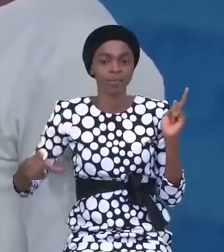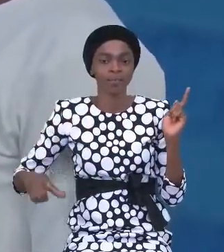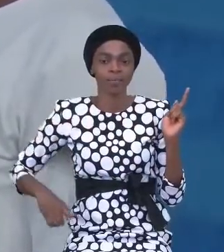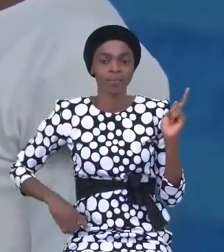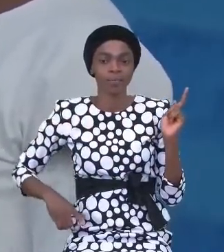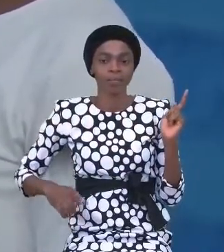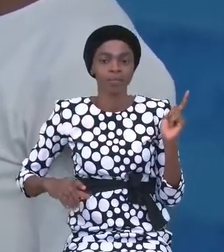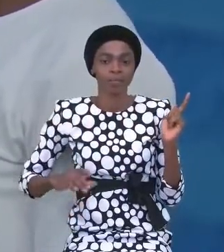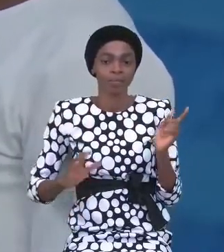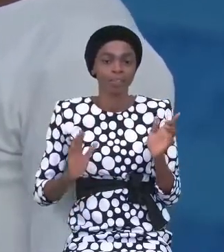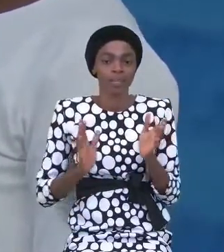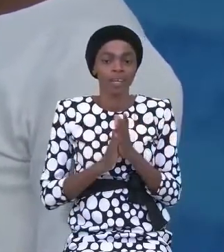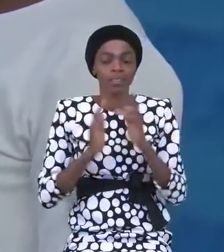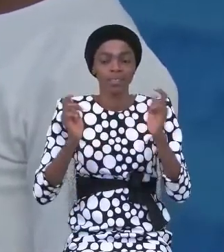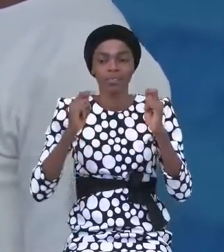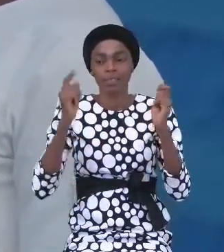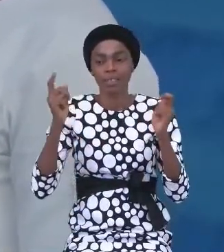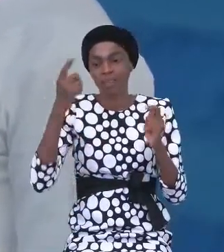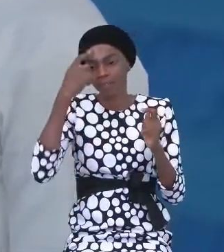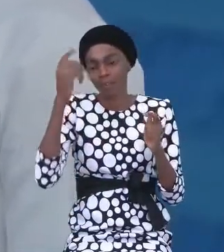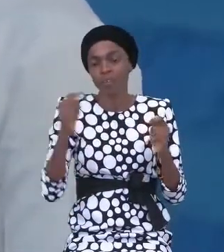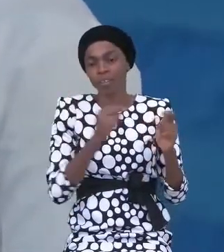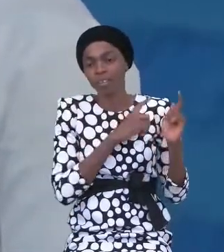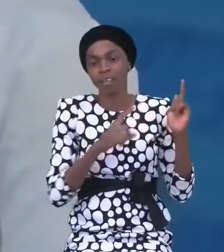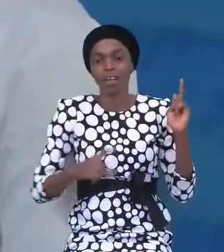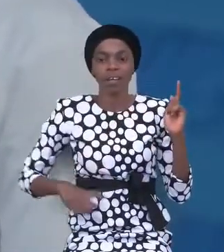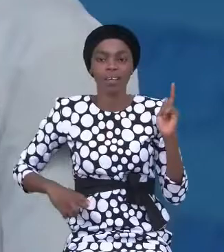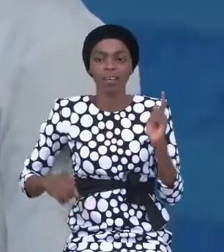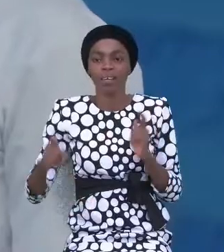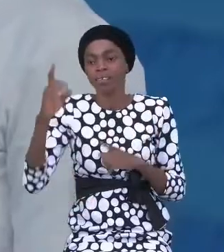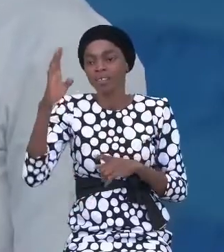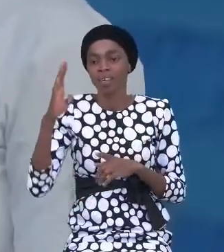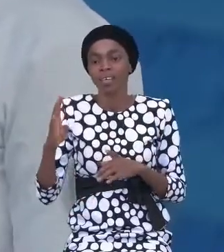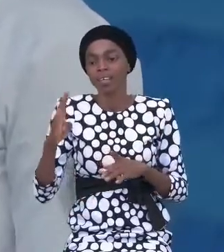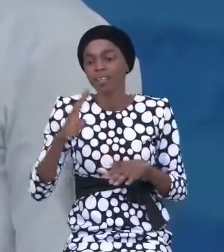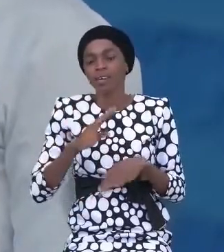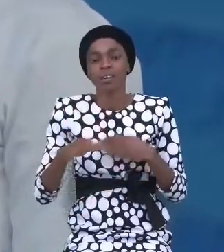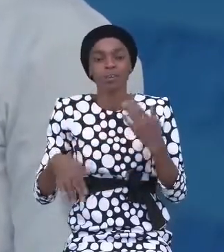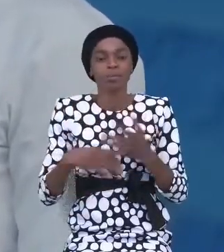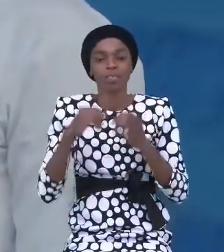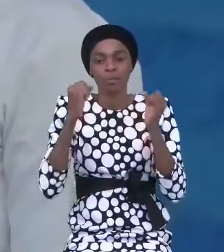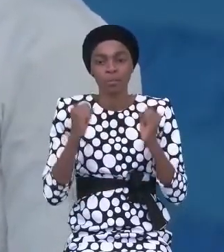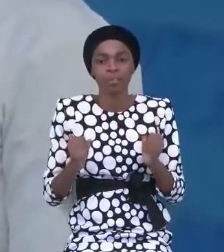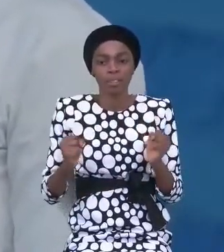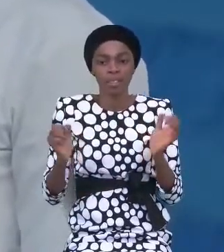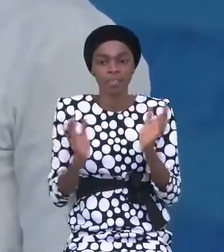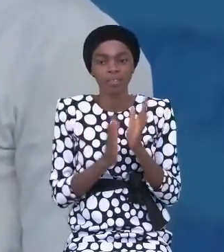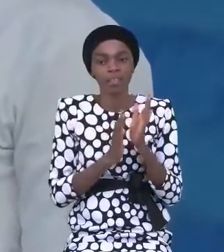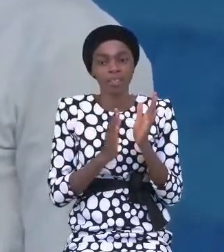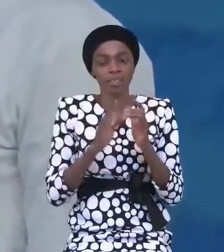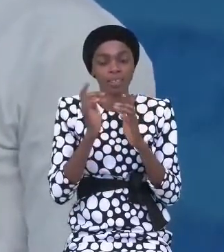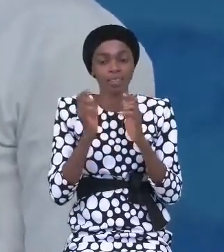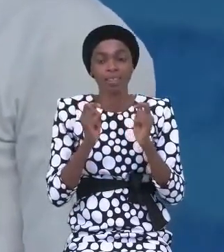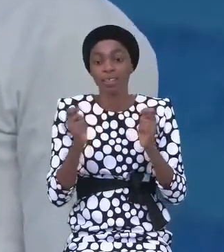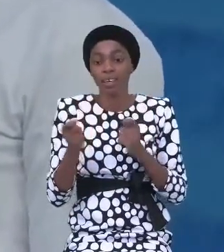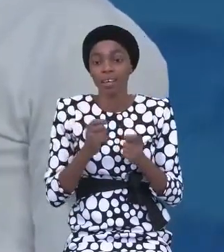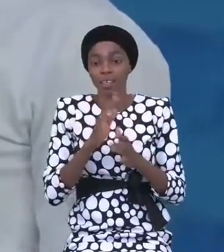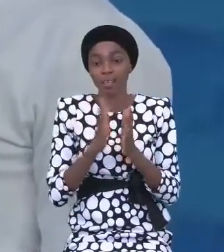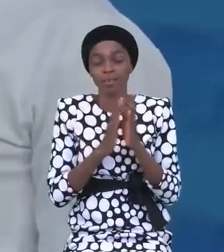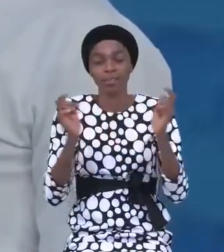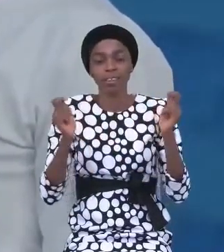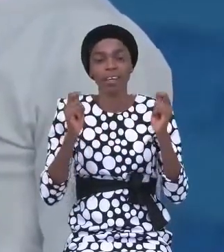the Lord. Hallelujah, for the Lord God omnipotent reigneth.